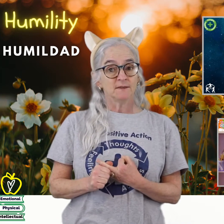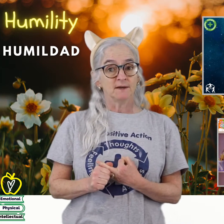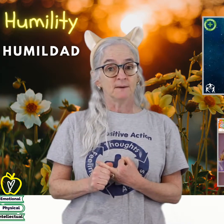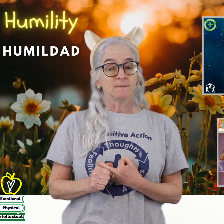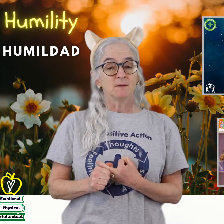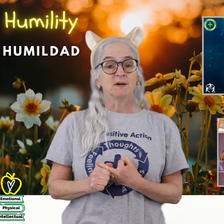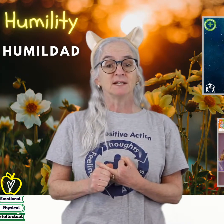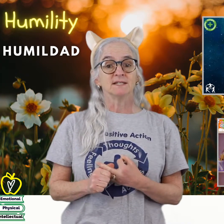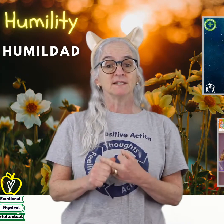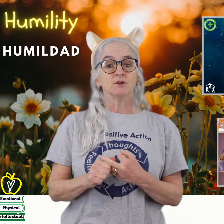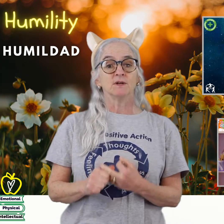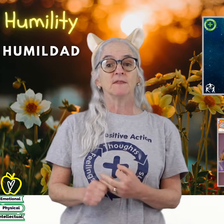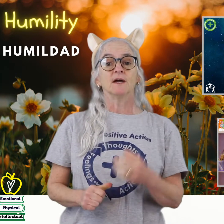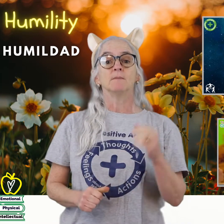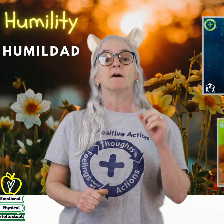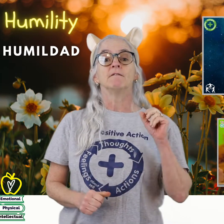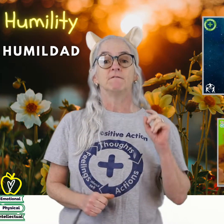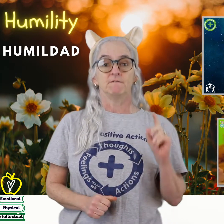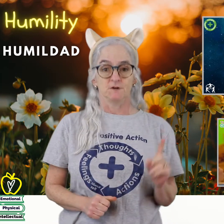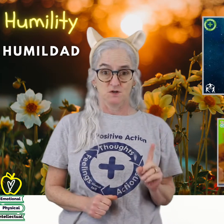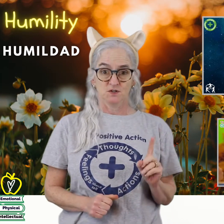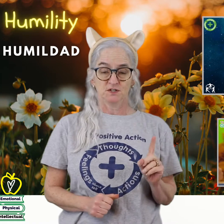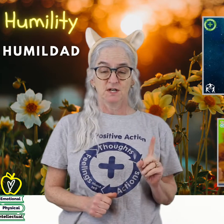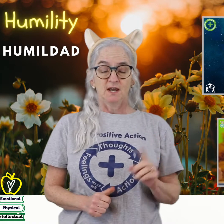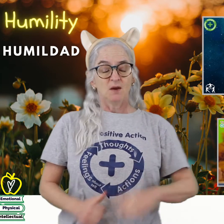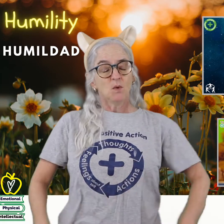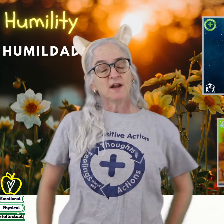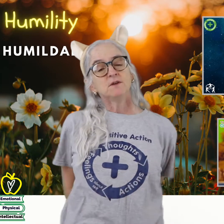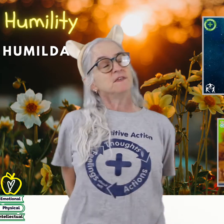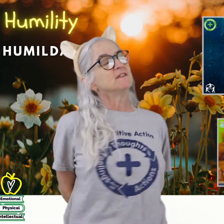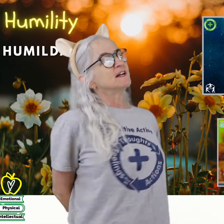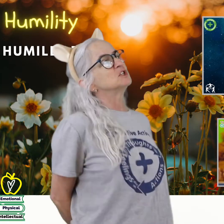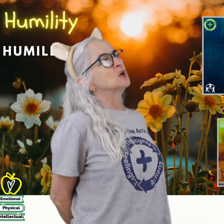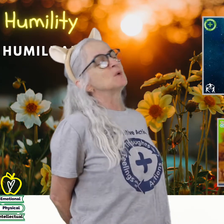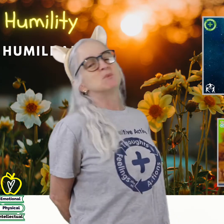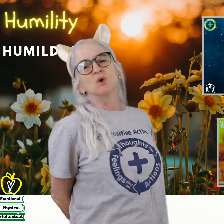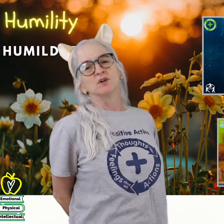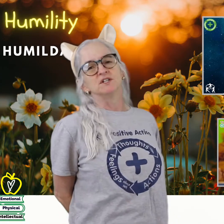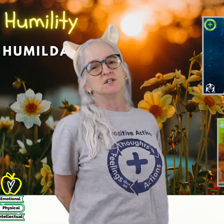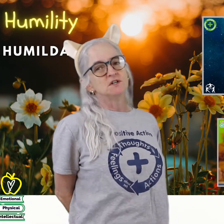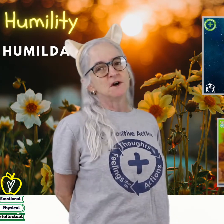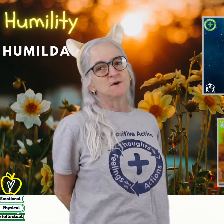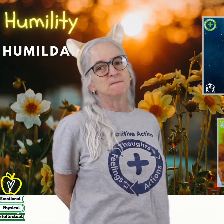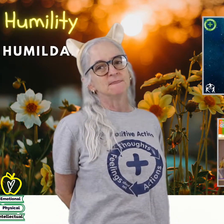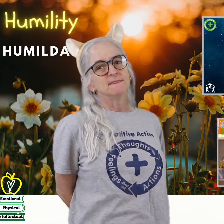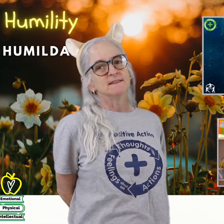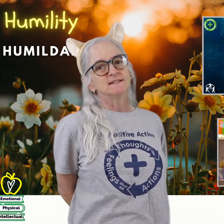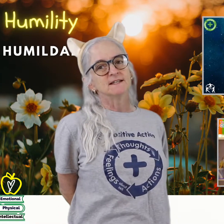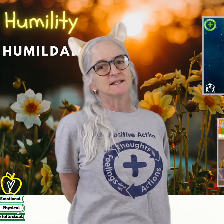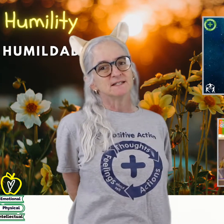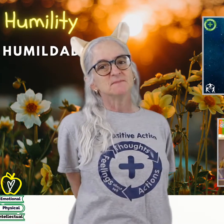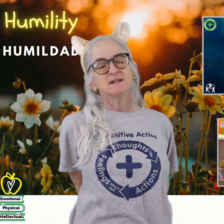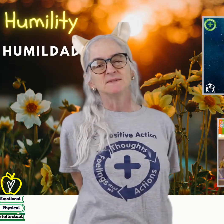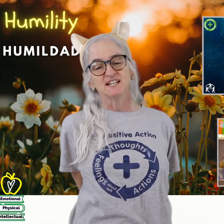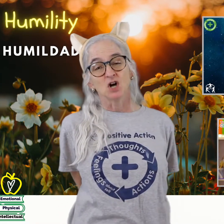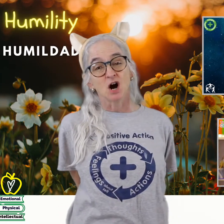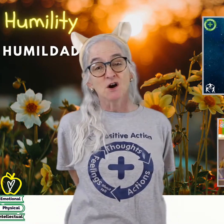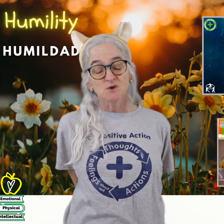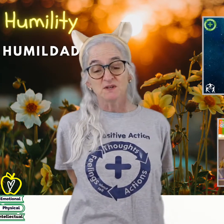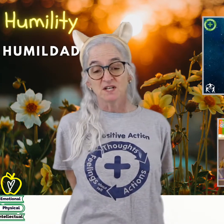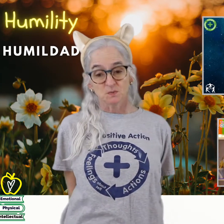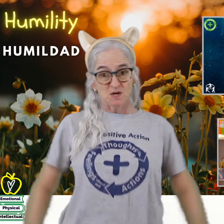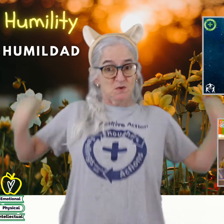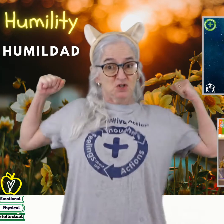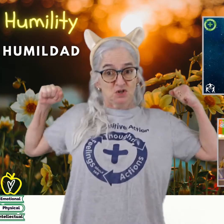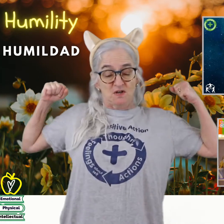respect them by considering them first. And why do you think that's so important? Do you know? Because sometimes that's